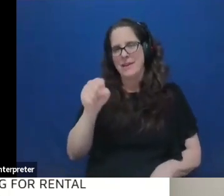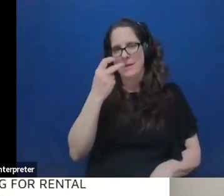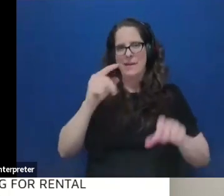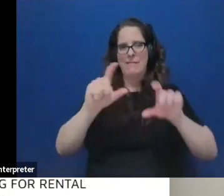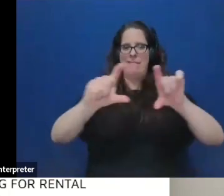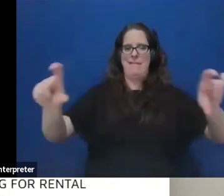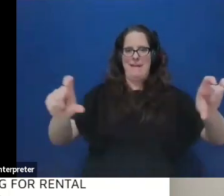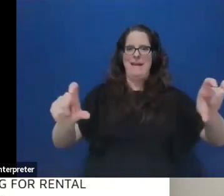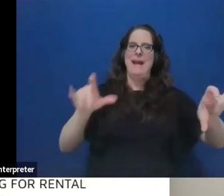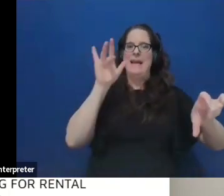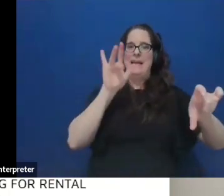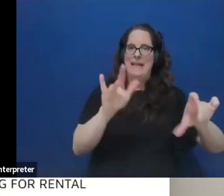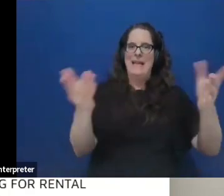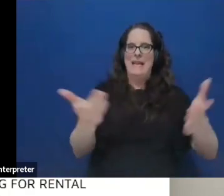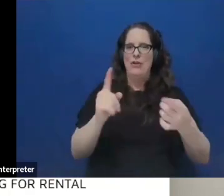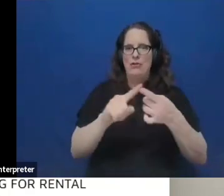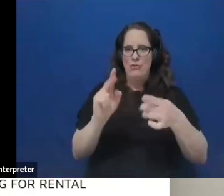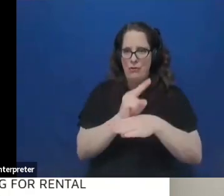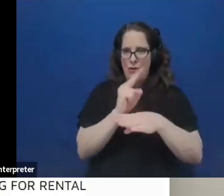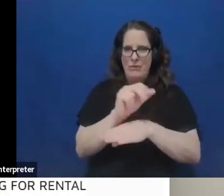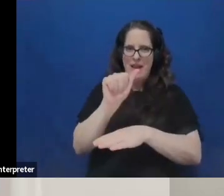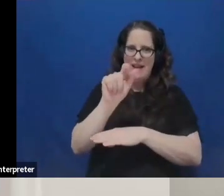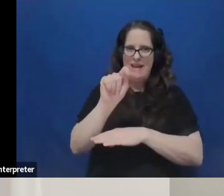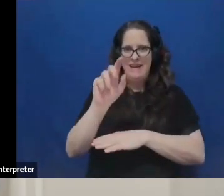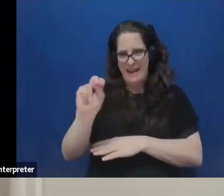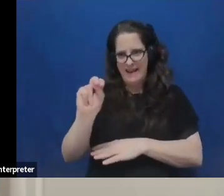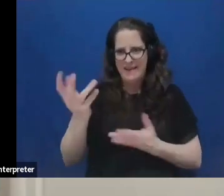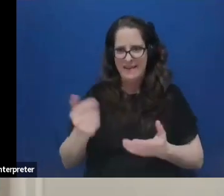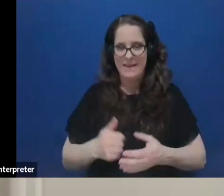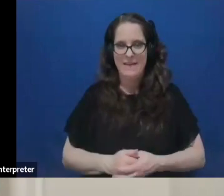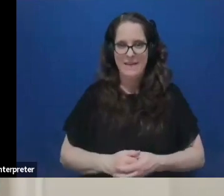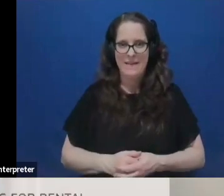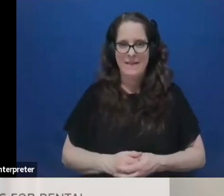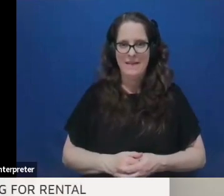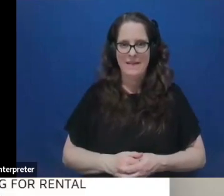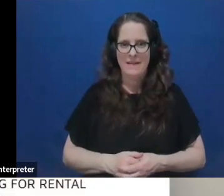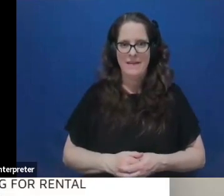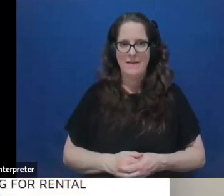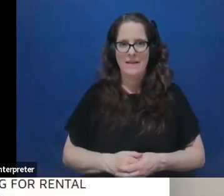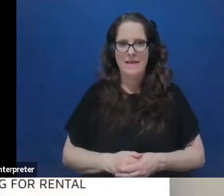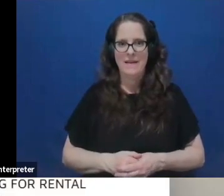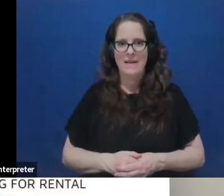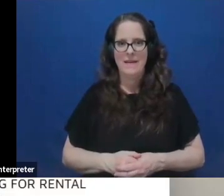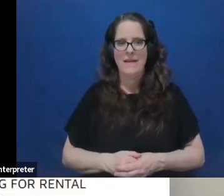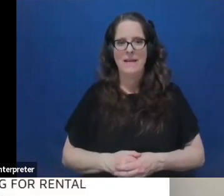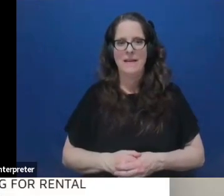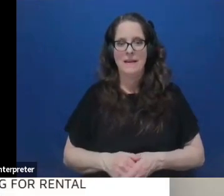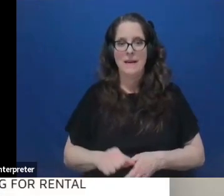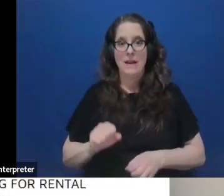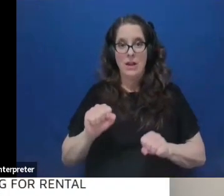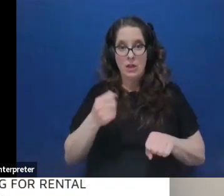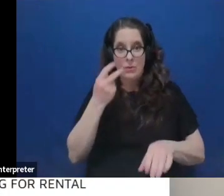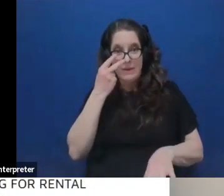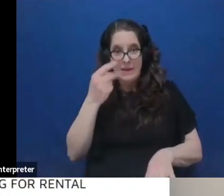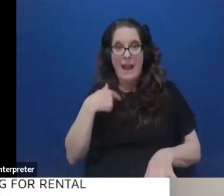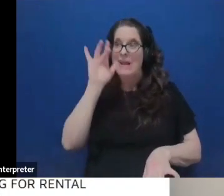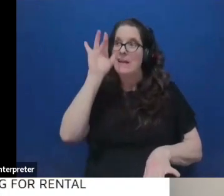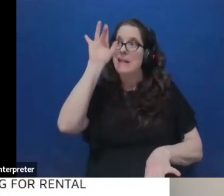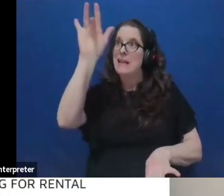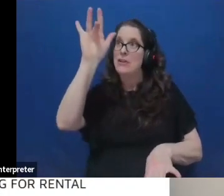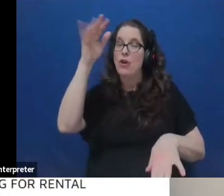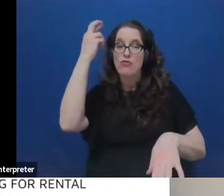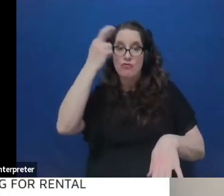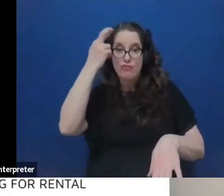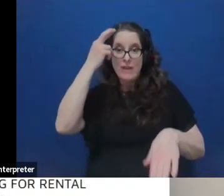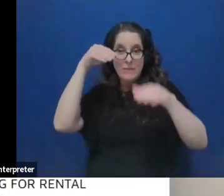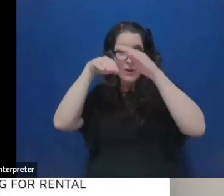box. Okay, good. Okay, so could you all see when I clicked on reasonable accommodations? Could they